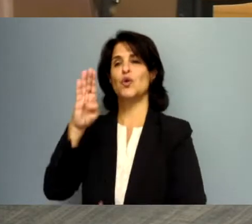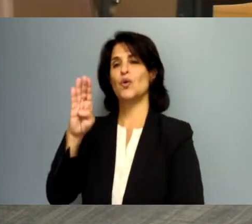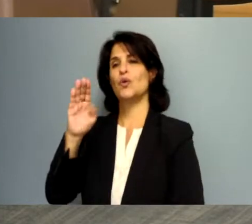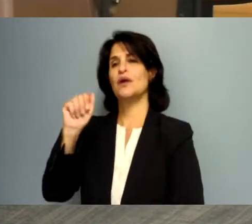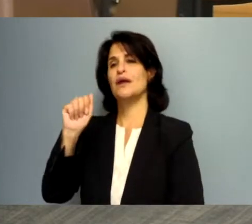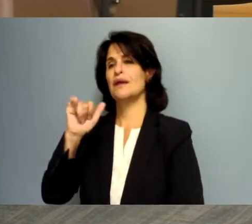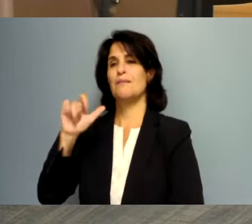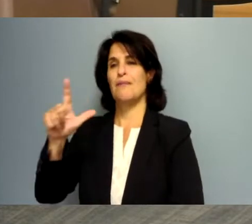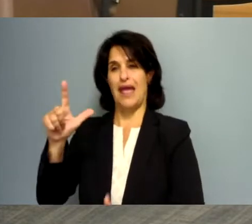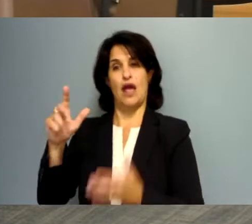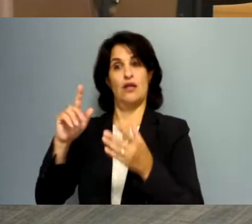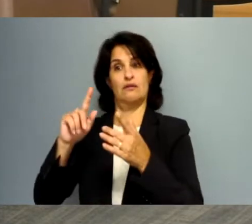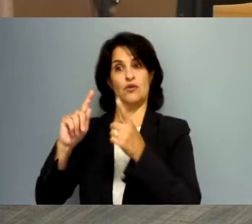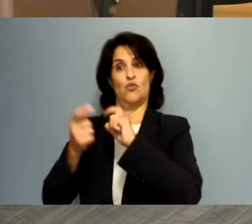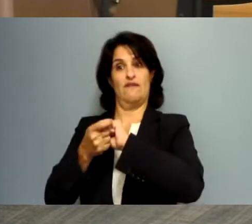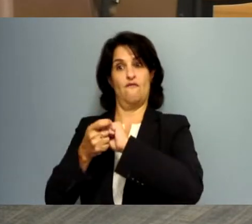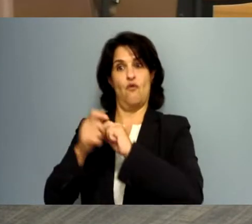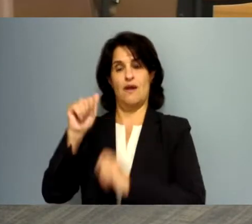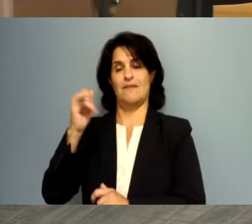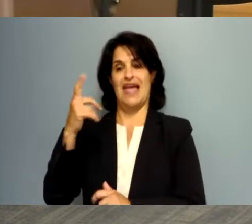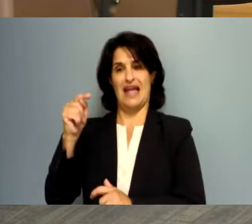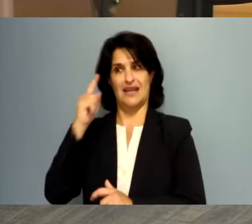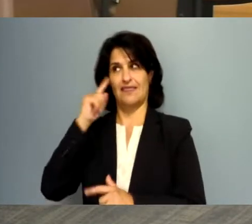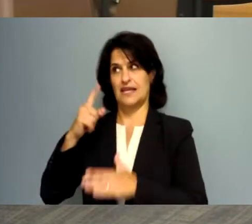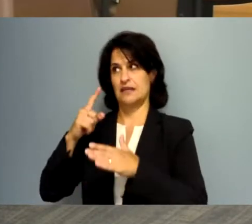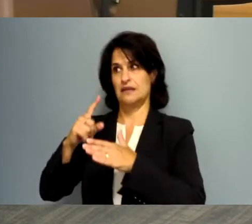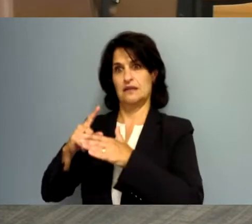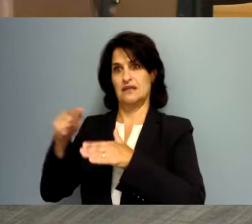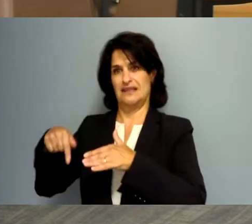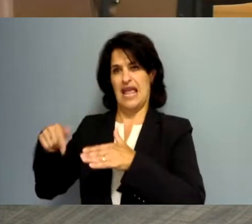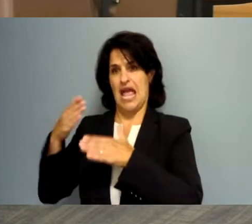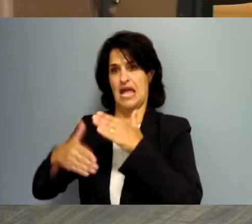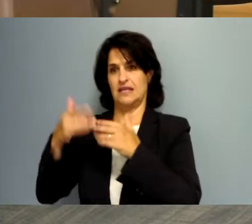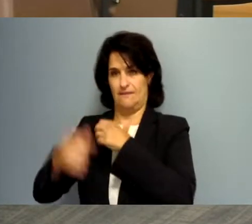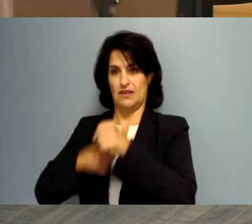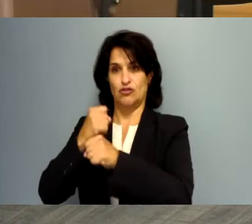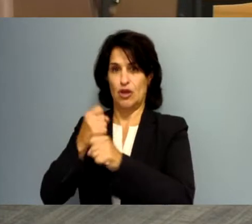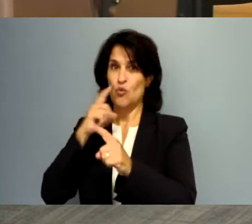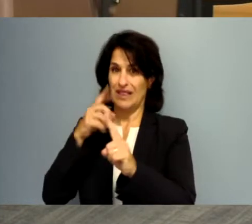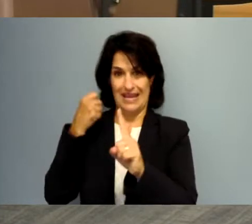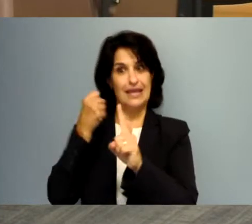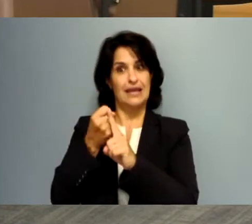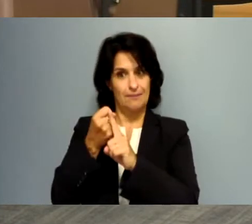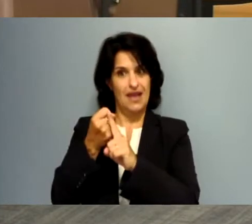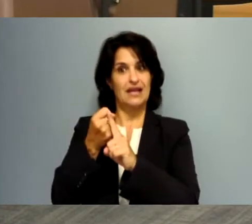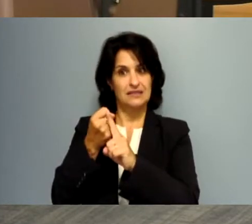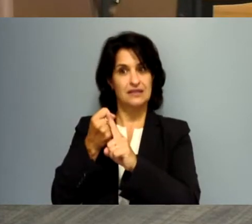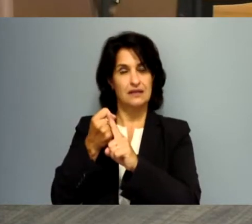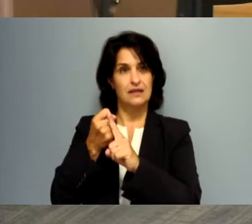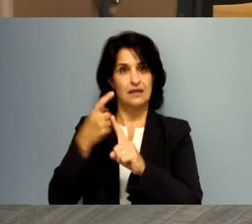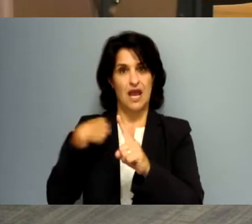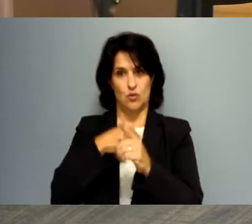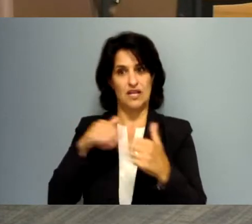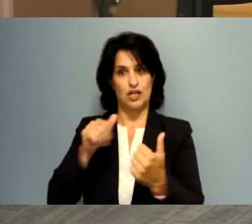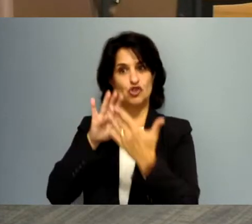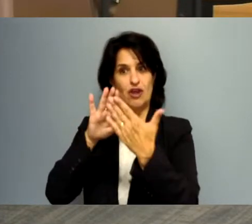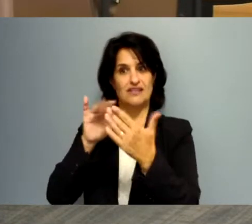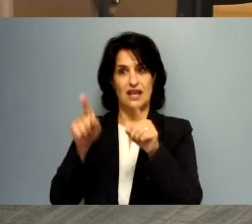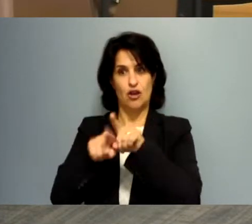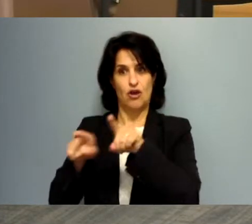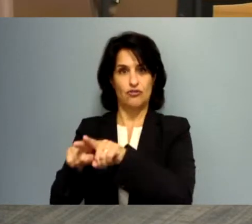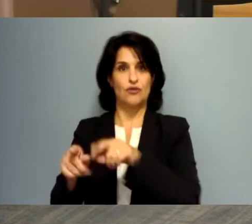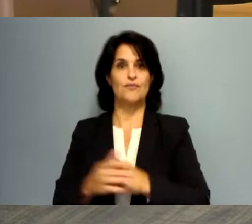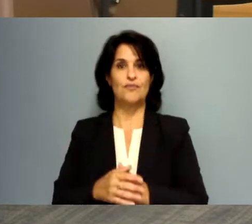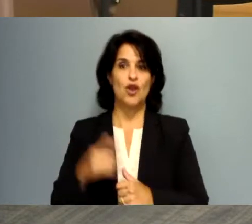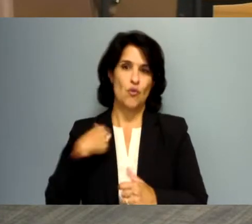goes into effect, I believe, the end of the year. And that will have some impact on this. We're going to address that as well. The victims have to